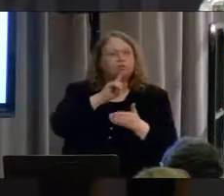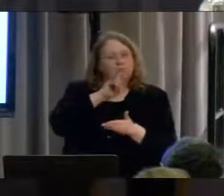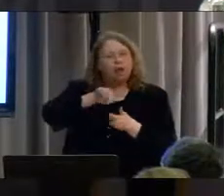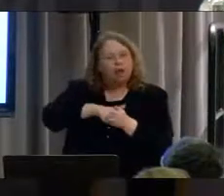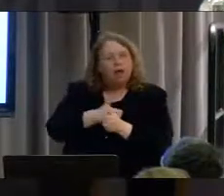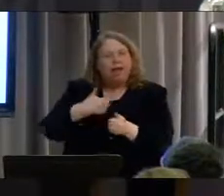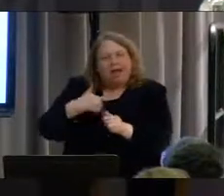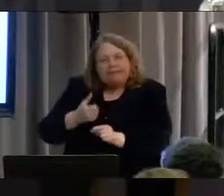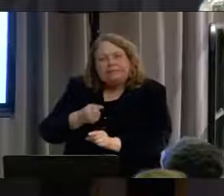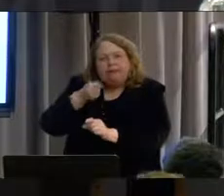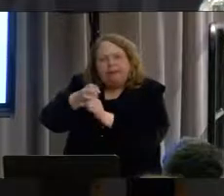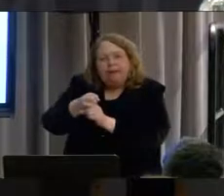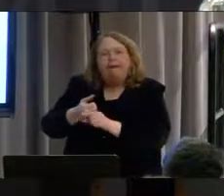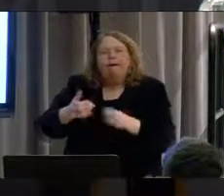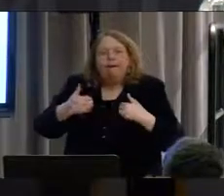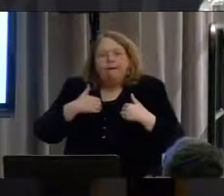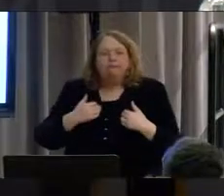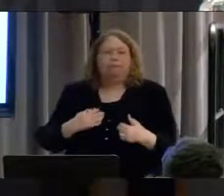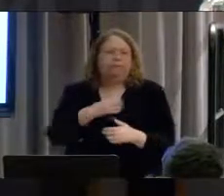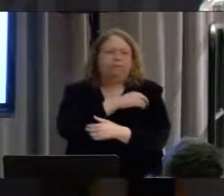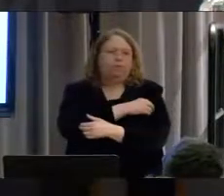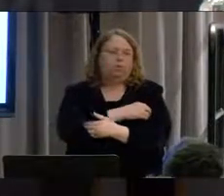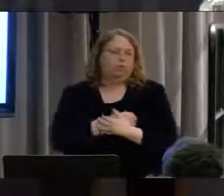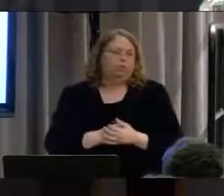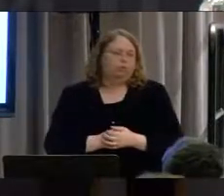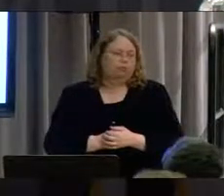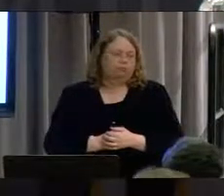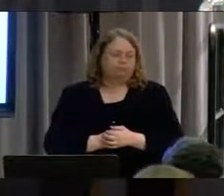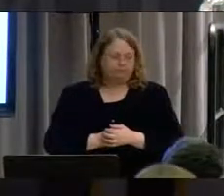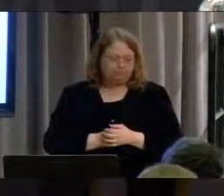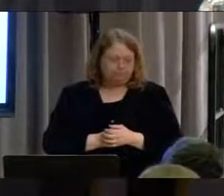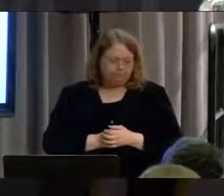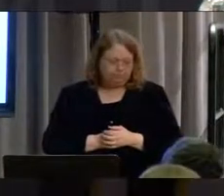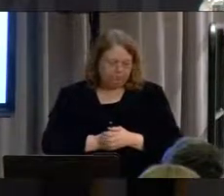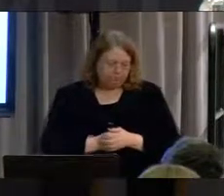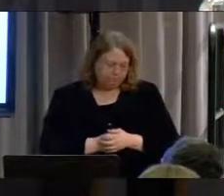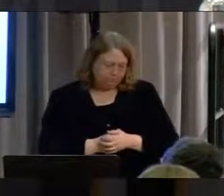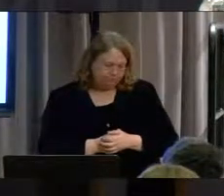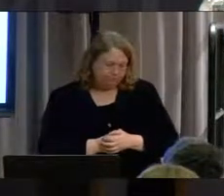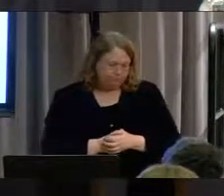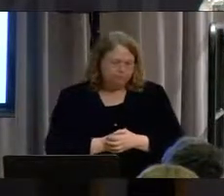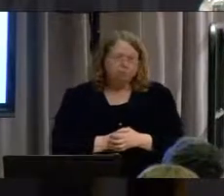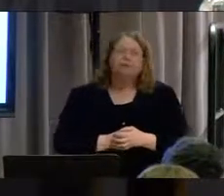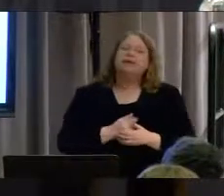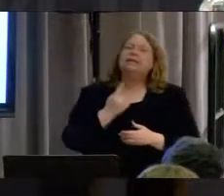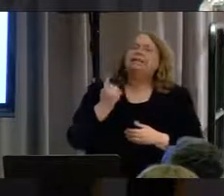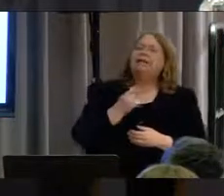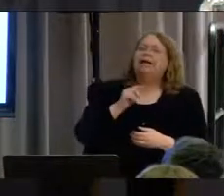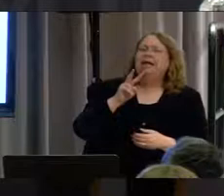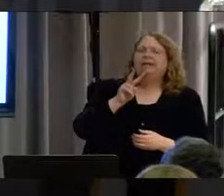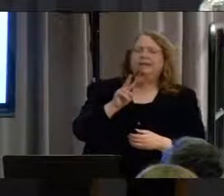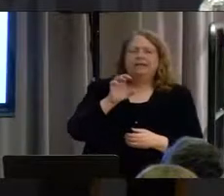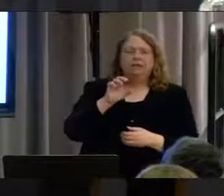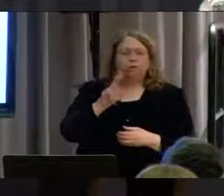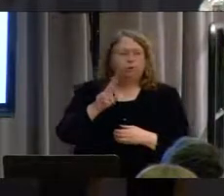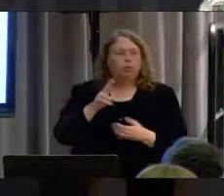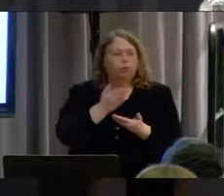So I think that, you know, something that VCU and UR